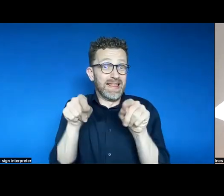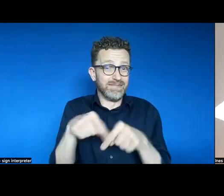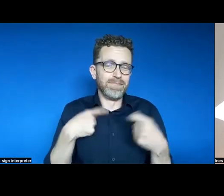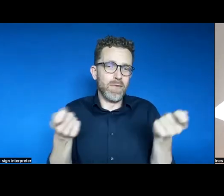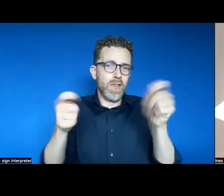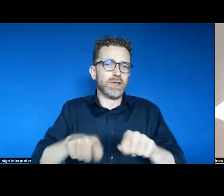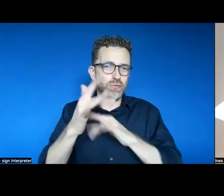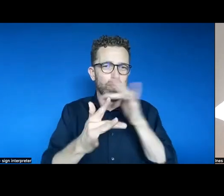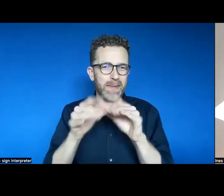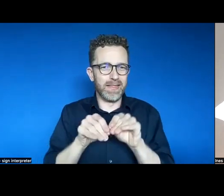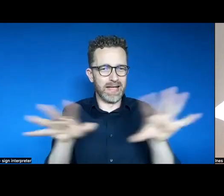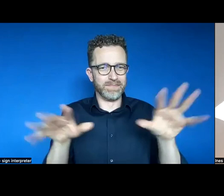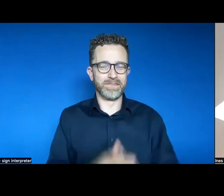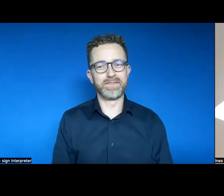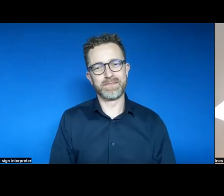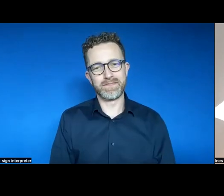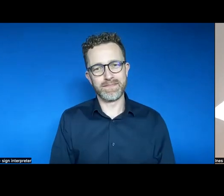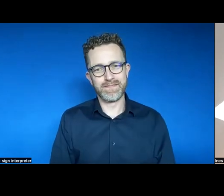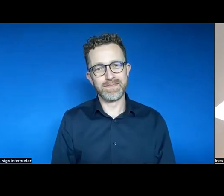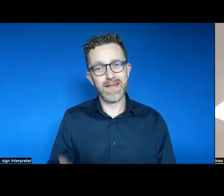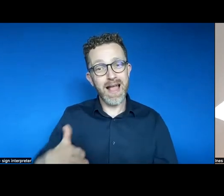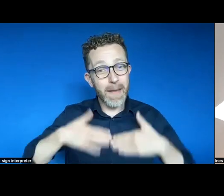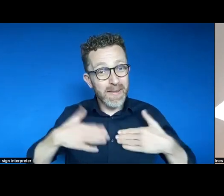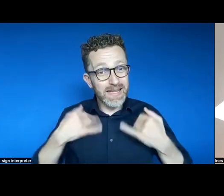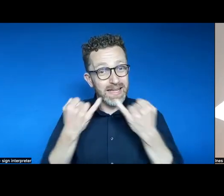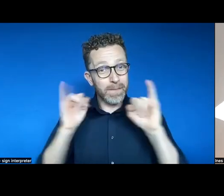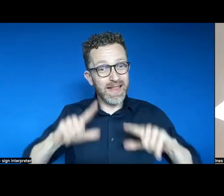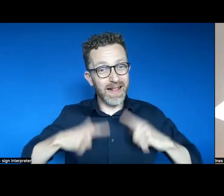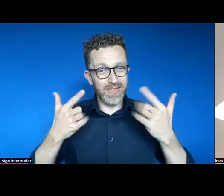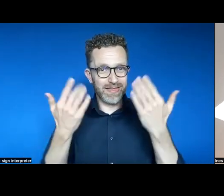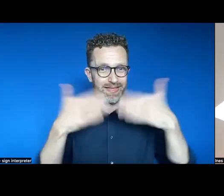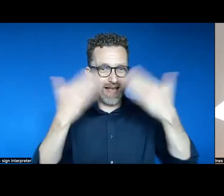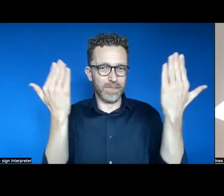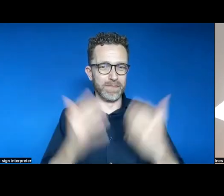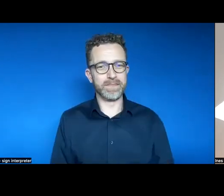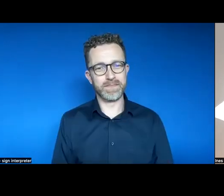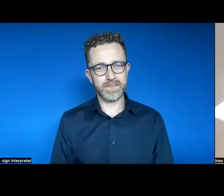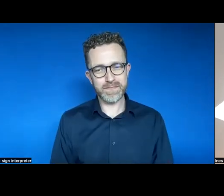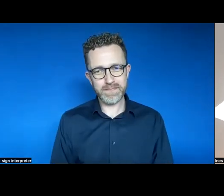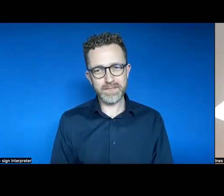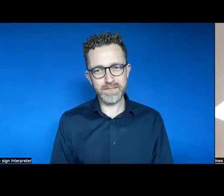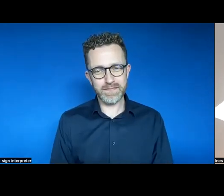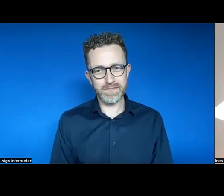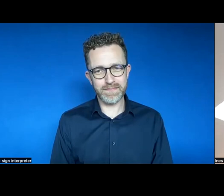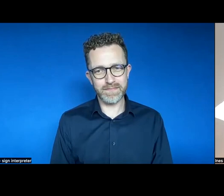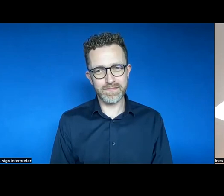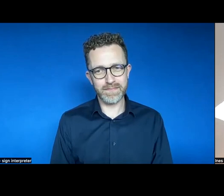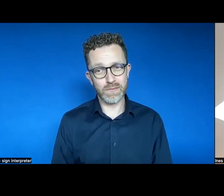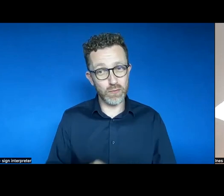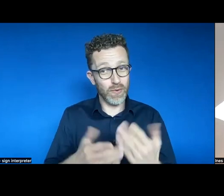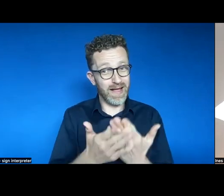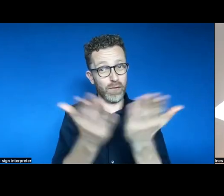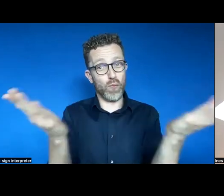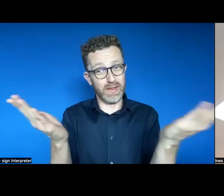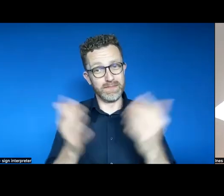best for the children of Ukraine and work together to make sure that something